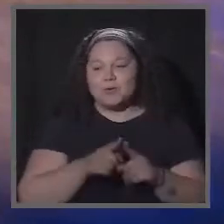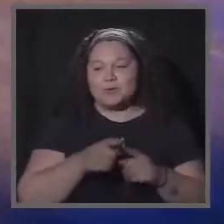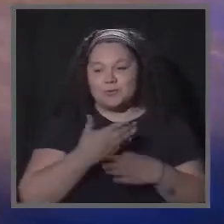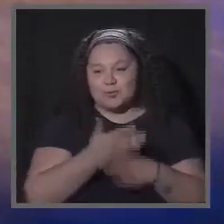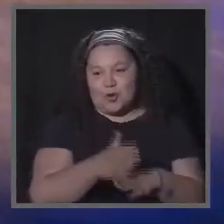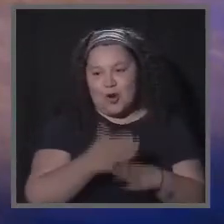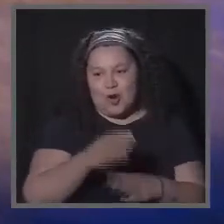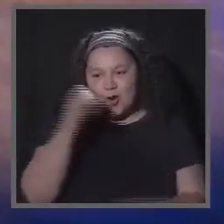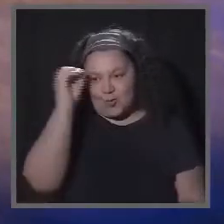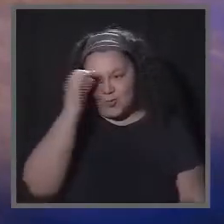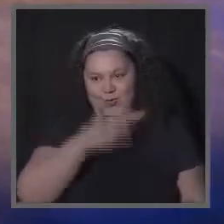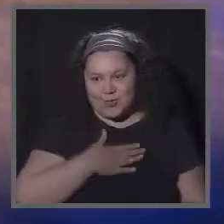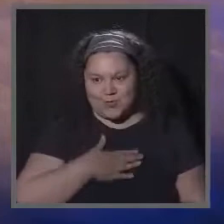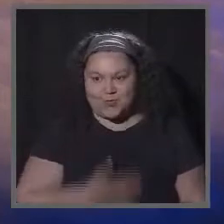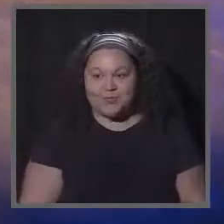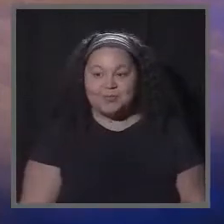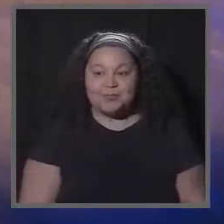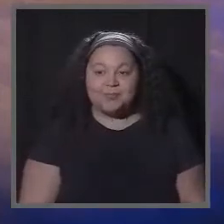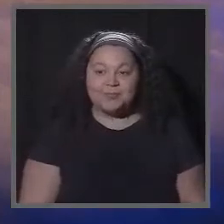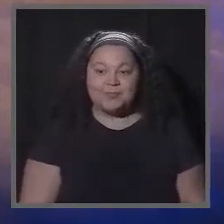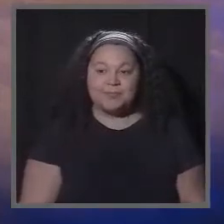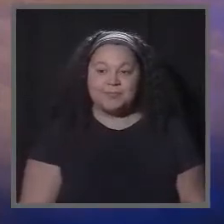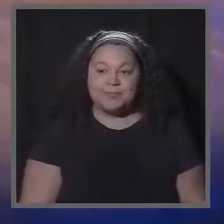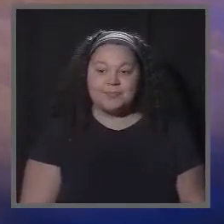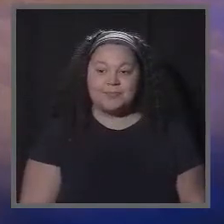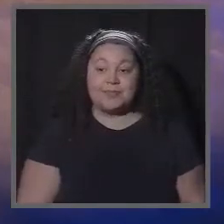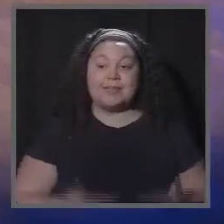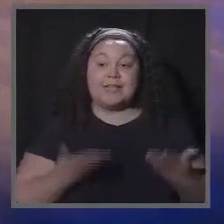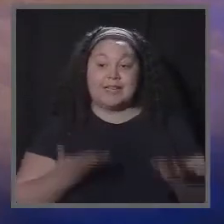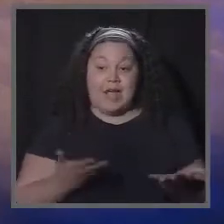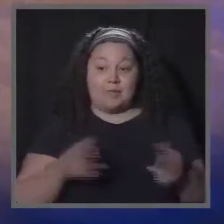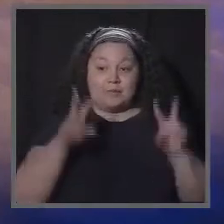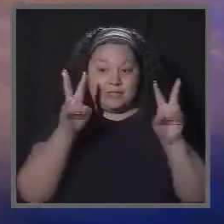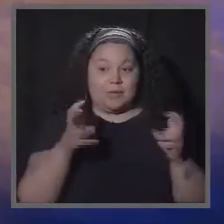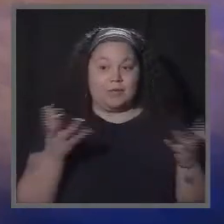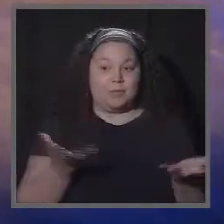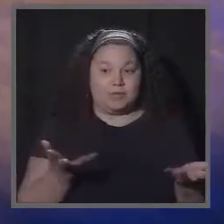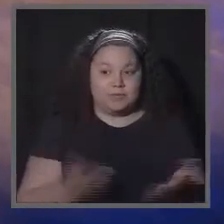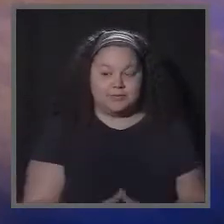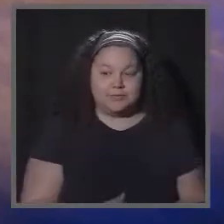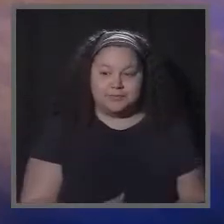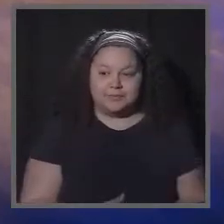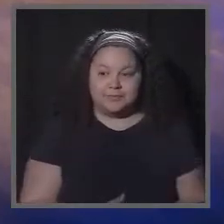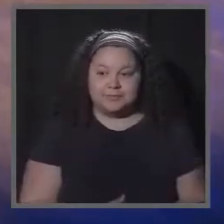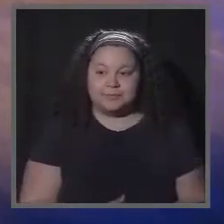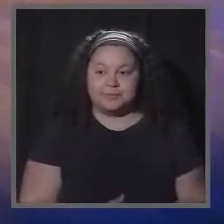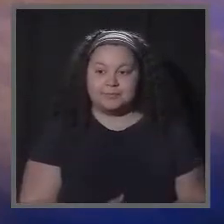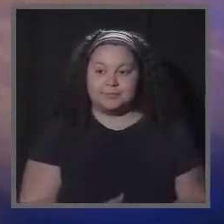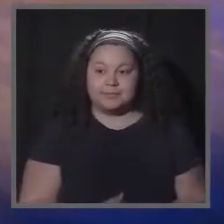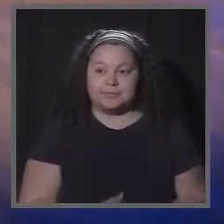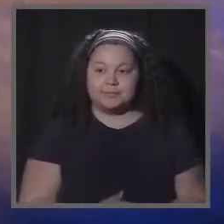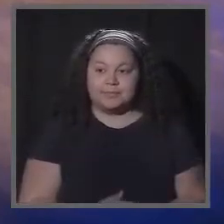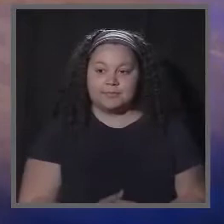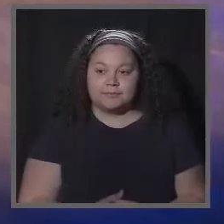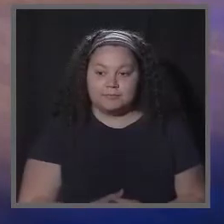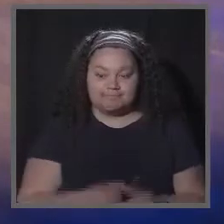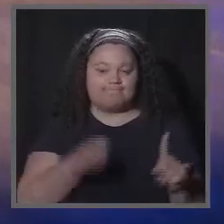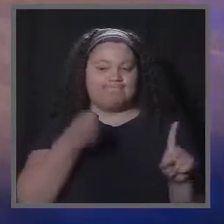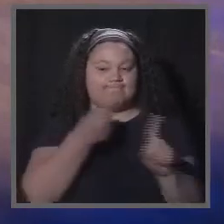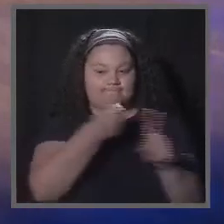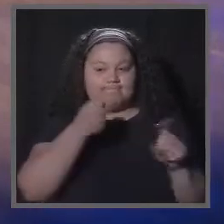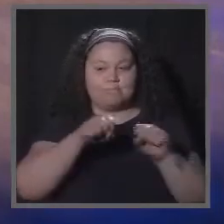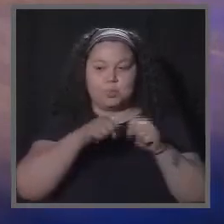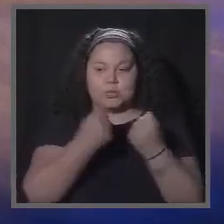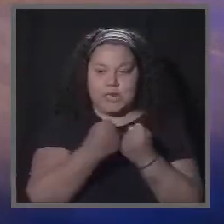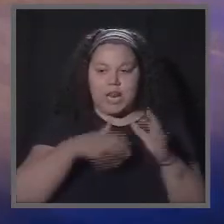ado, maybe I'll say a few words about our current topic. The social impact of culture is